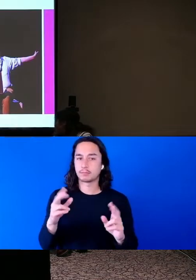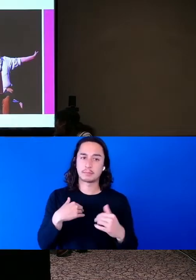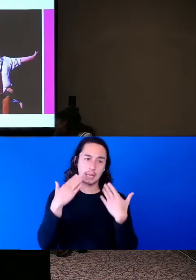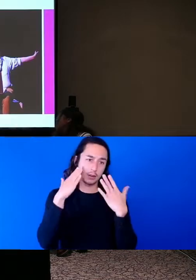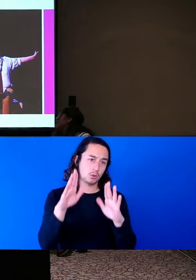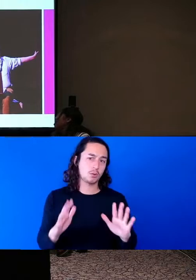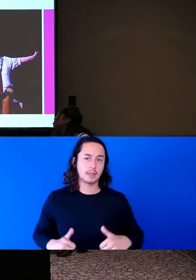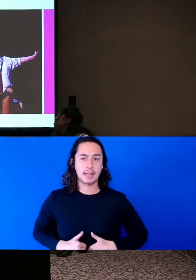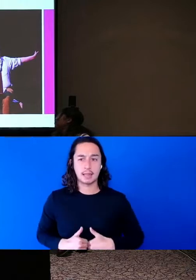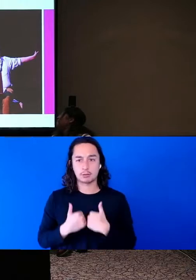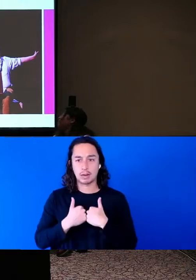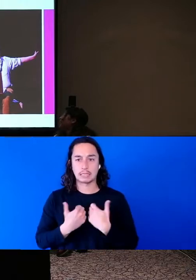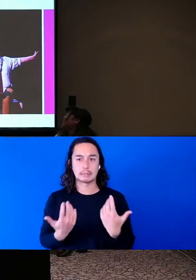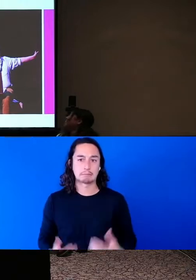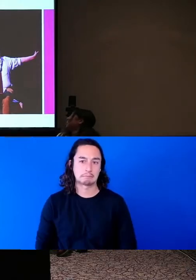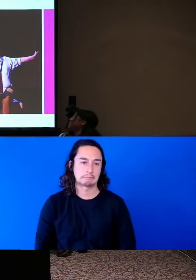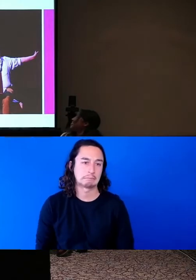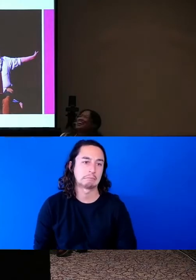I don't work there.